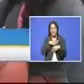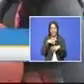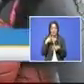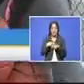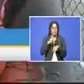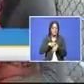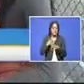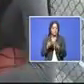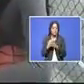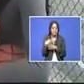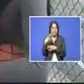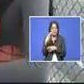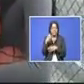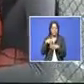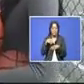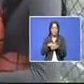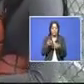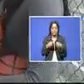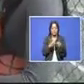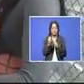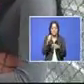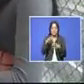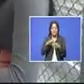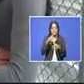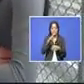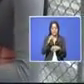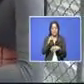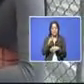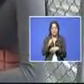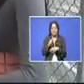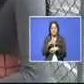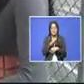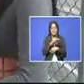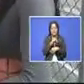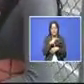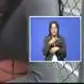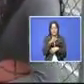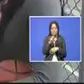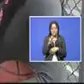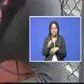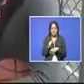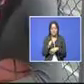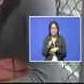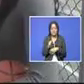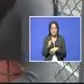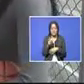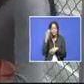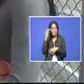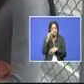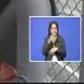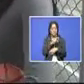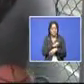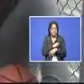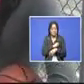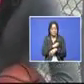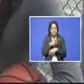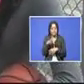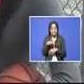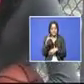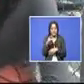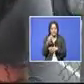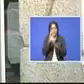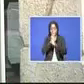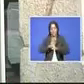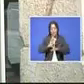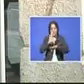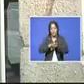in the streets of Los Angeles. Marshall Simonet eventually found solace on the basketball court. That's where he spent most of